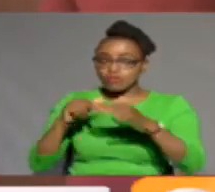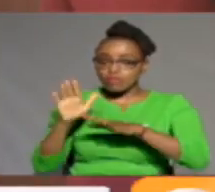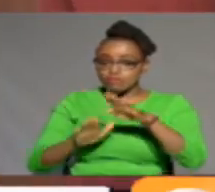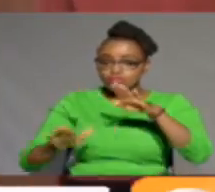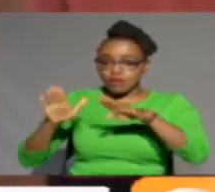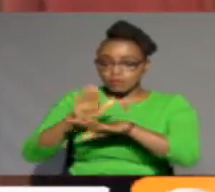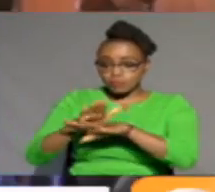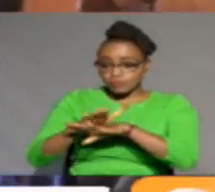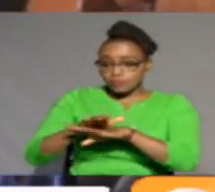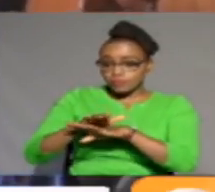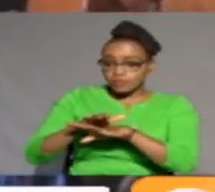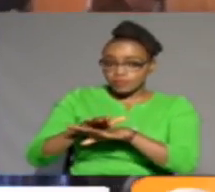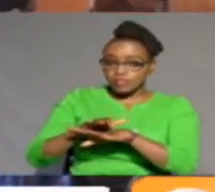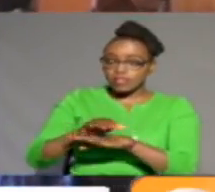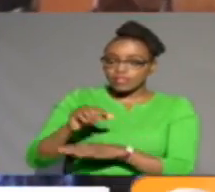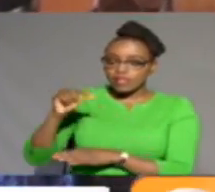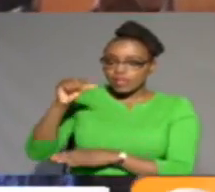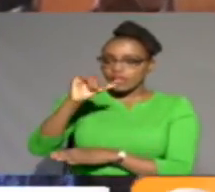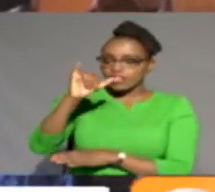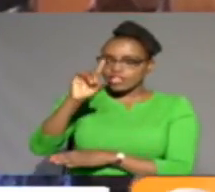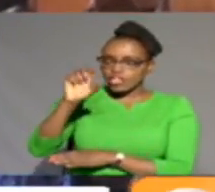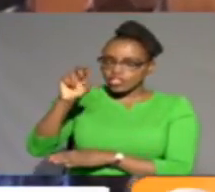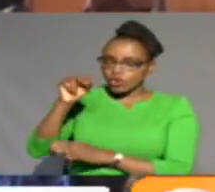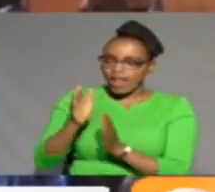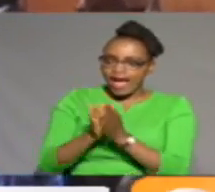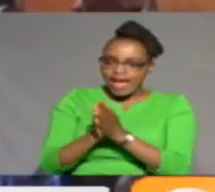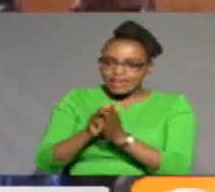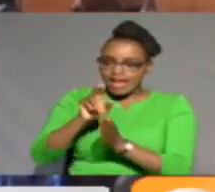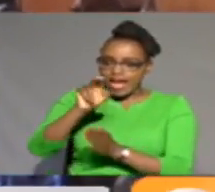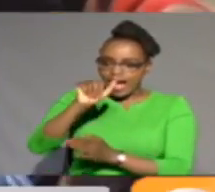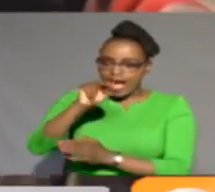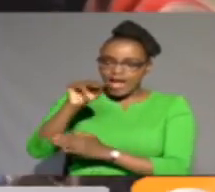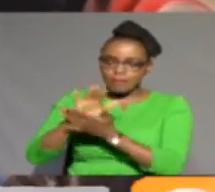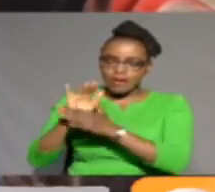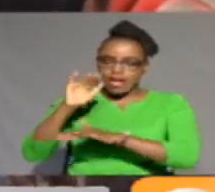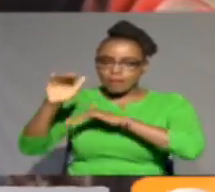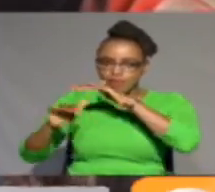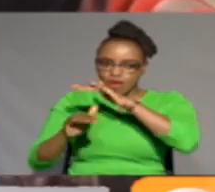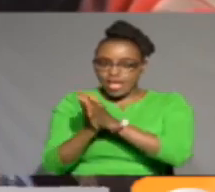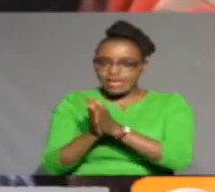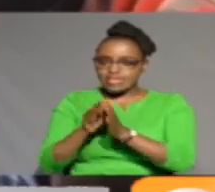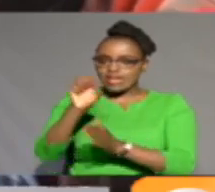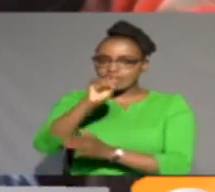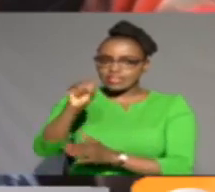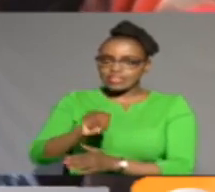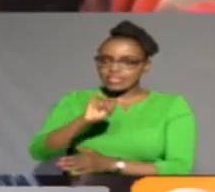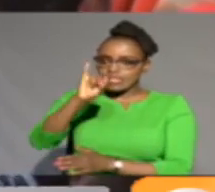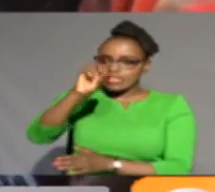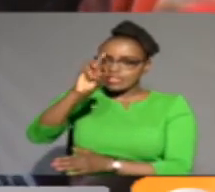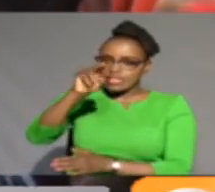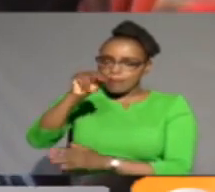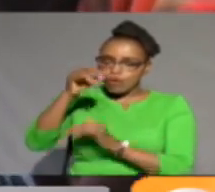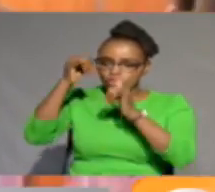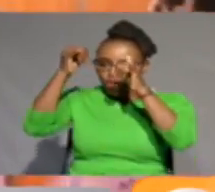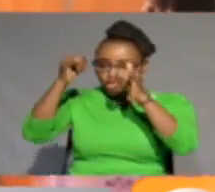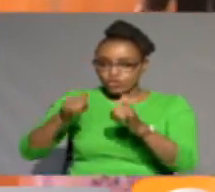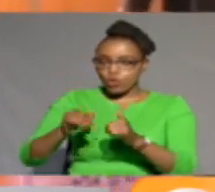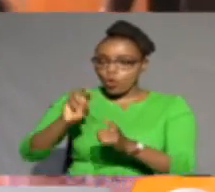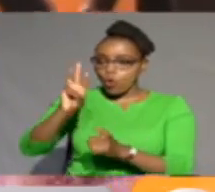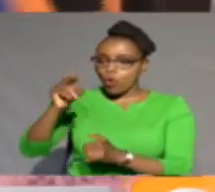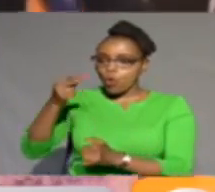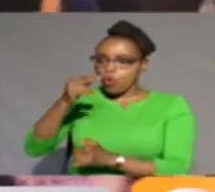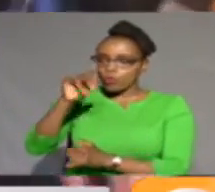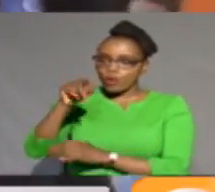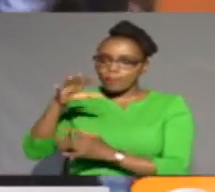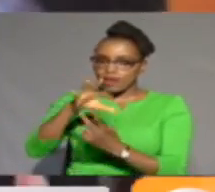by Ndeya MCA Gideon Gashara, while Anne Wanjiku becomes his deputy. Mr. Simon Karema, who is the new whip now, and with